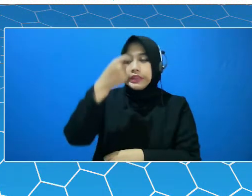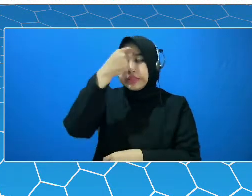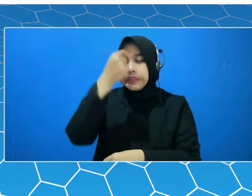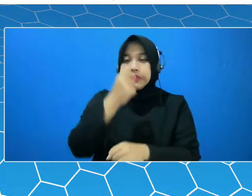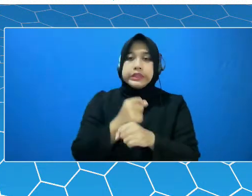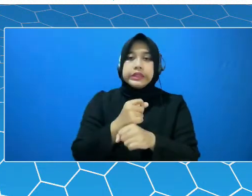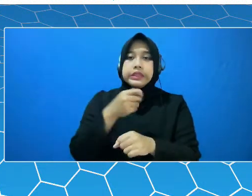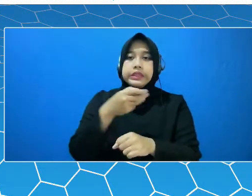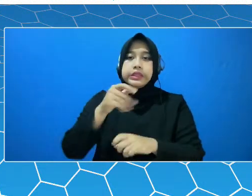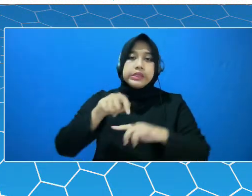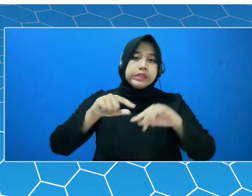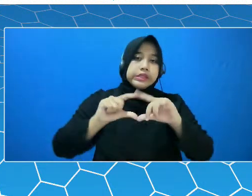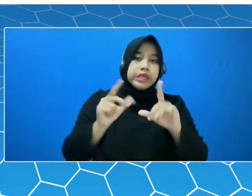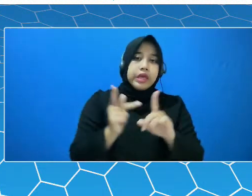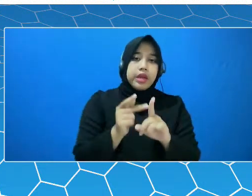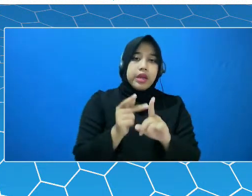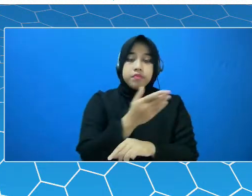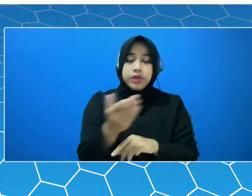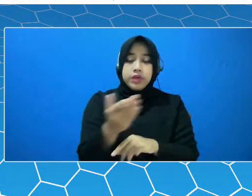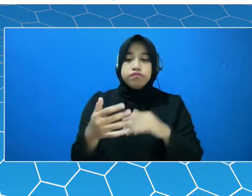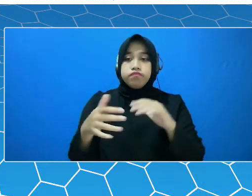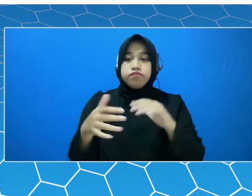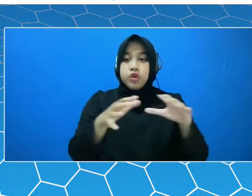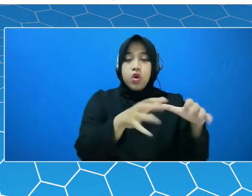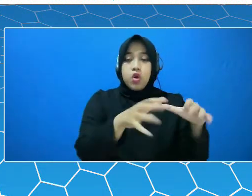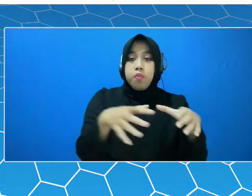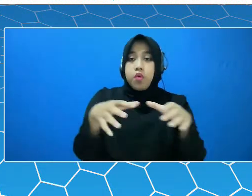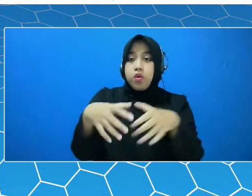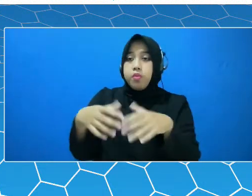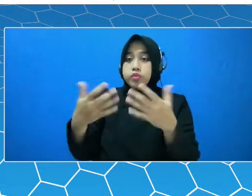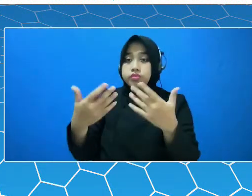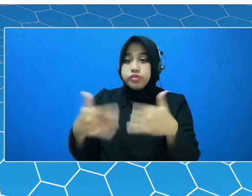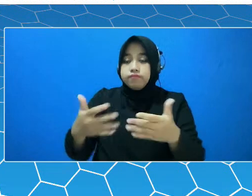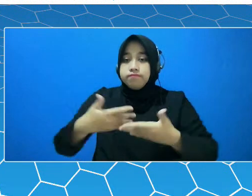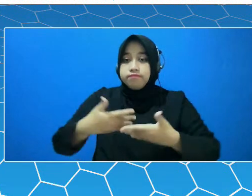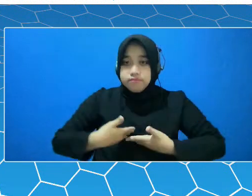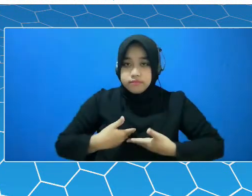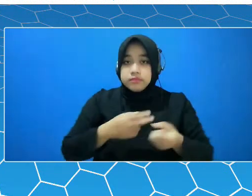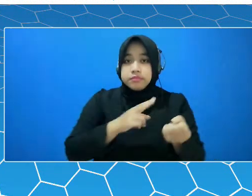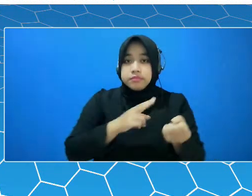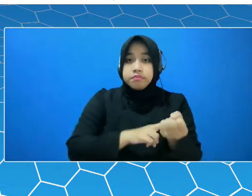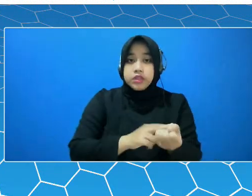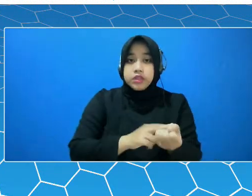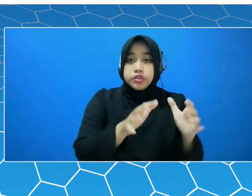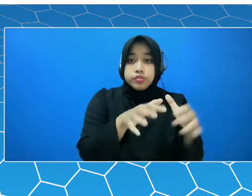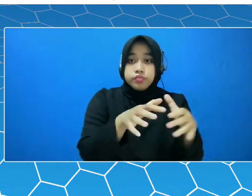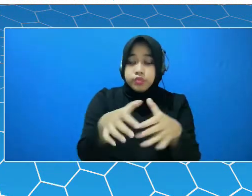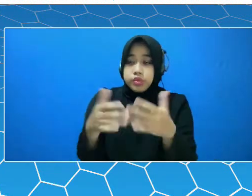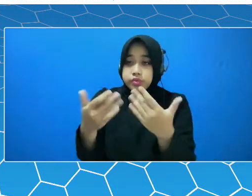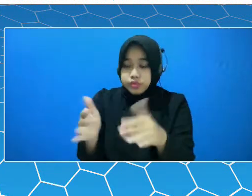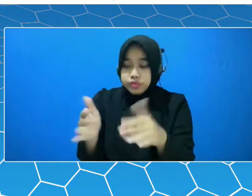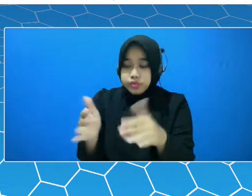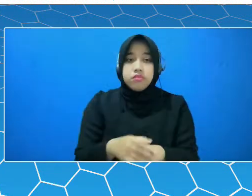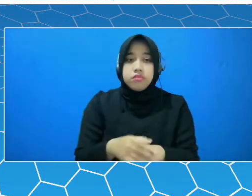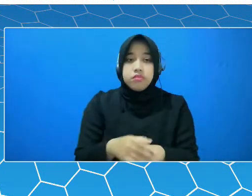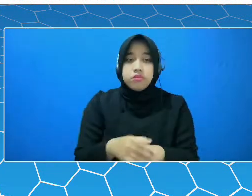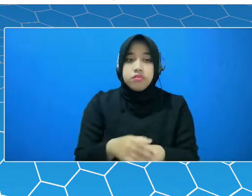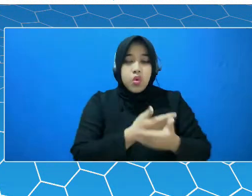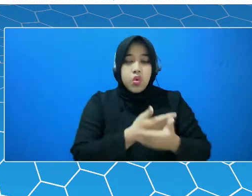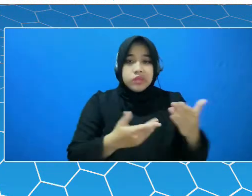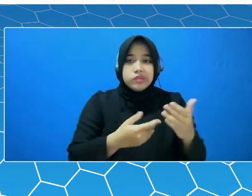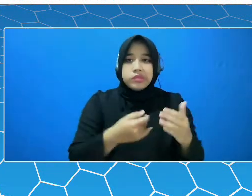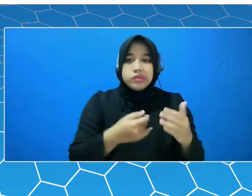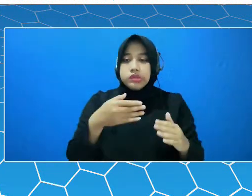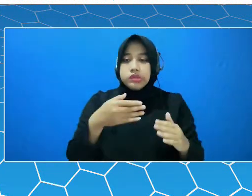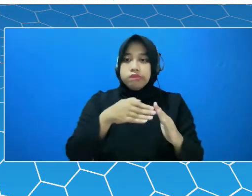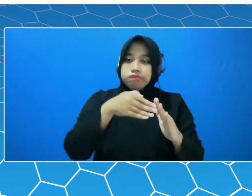the category we had already categorized these patients, if they were worsening on the app, then we would